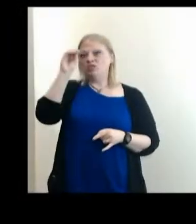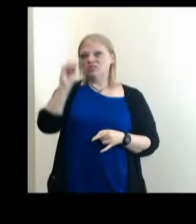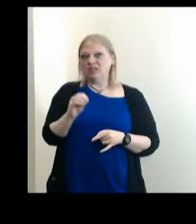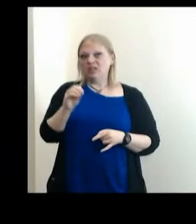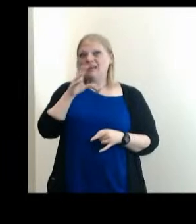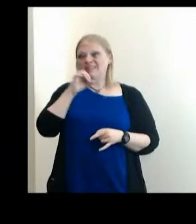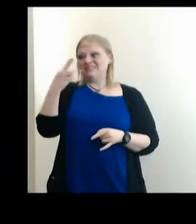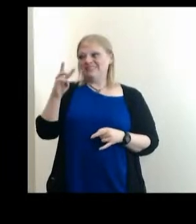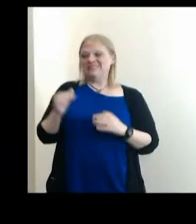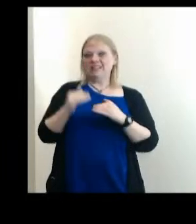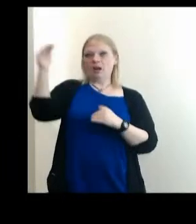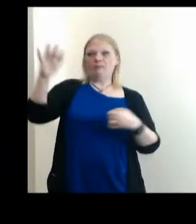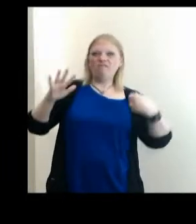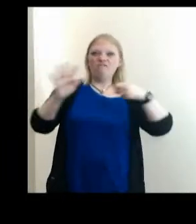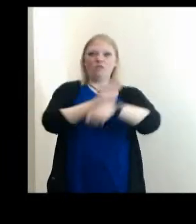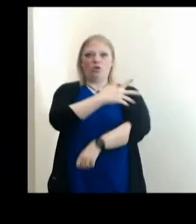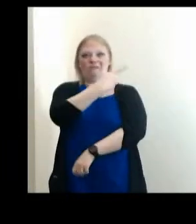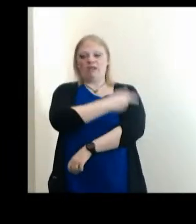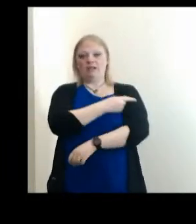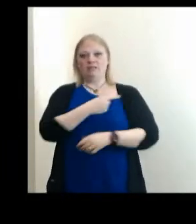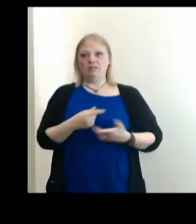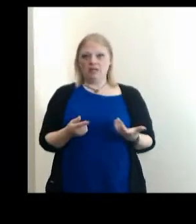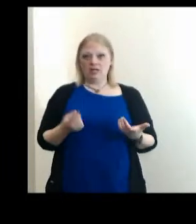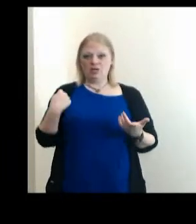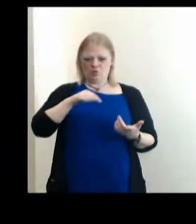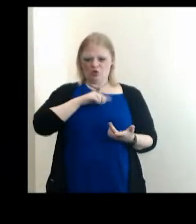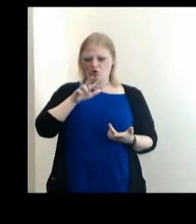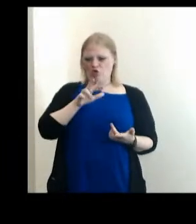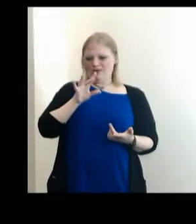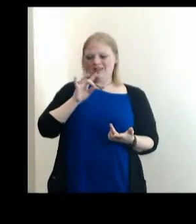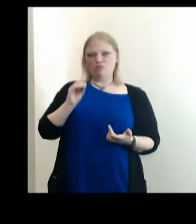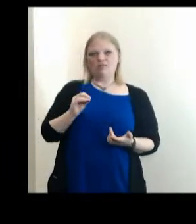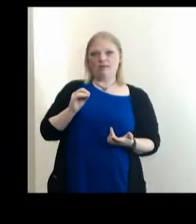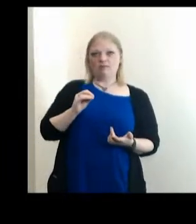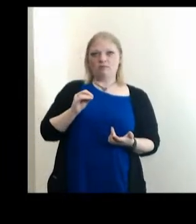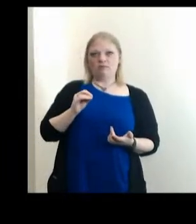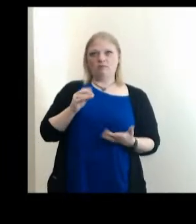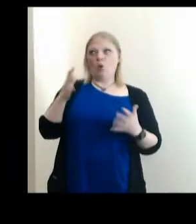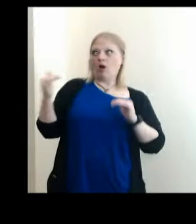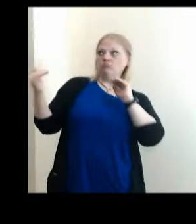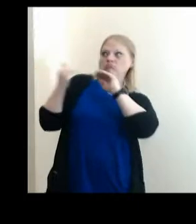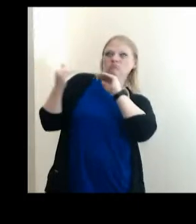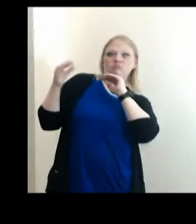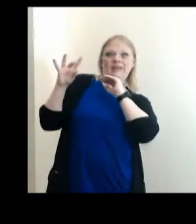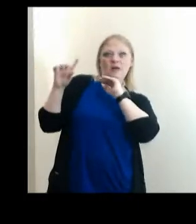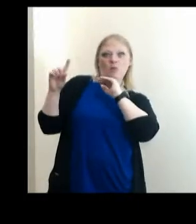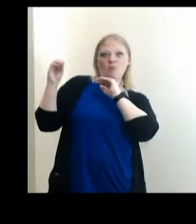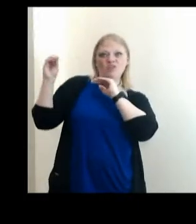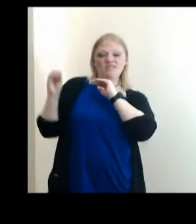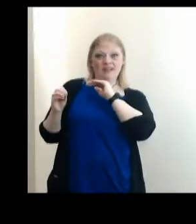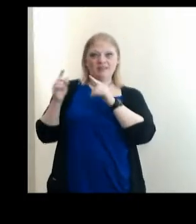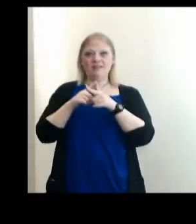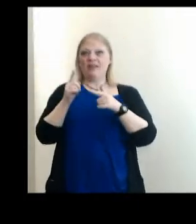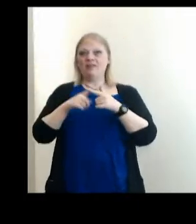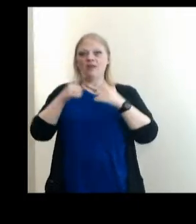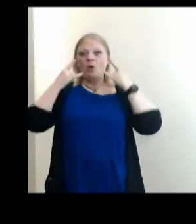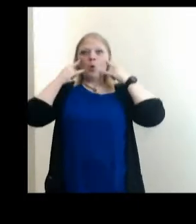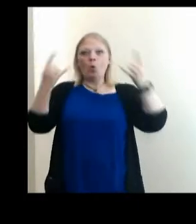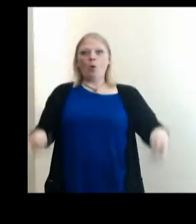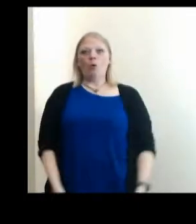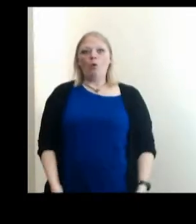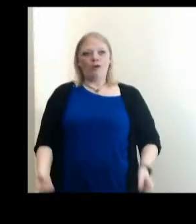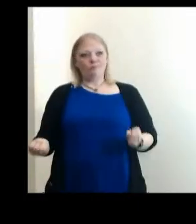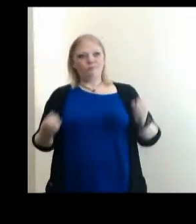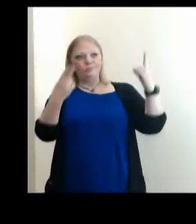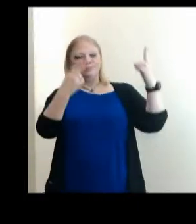and older population have been fully vaccinated. We're at 38%. Let's get to that 80% number where we can then drop the masks